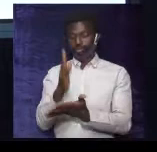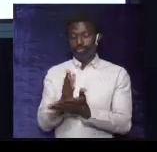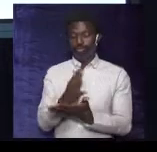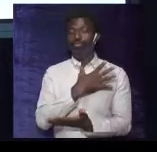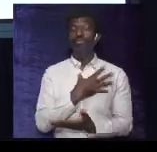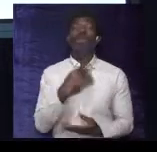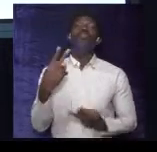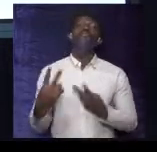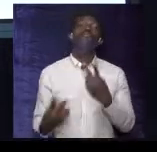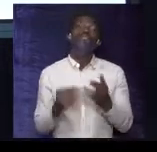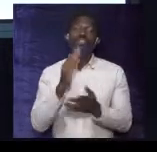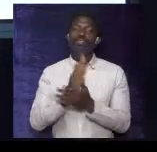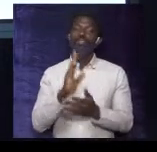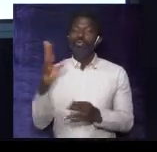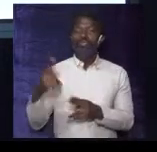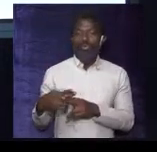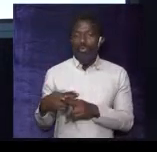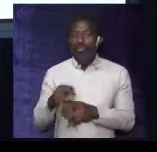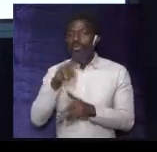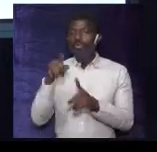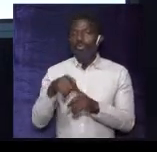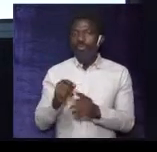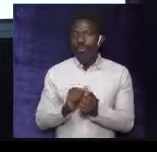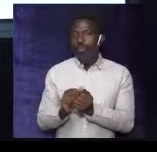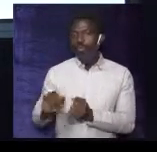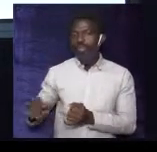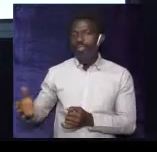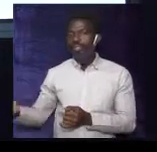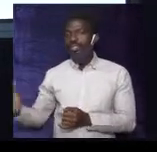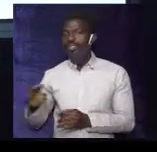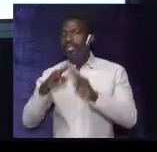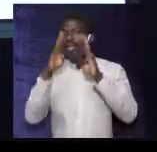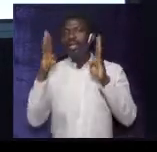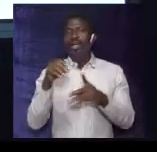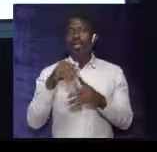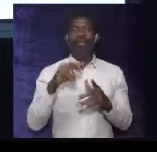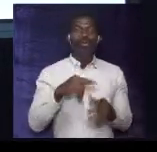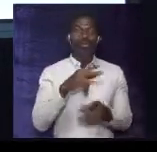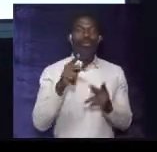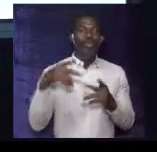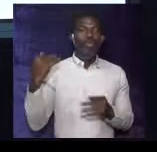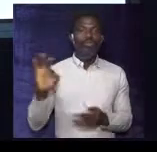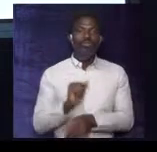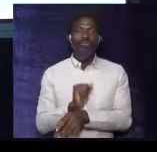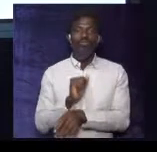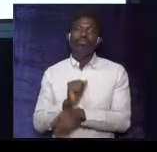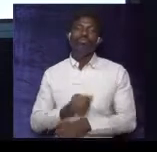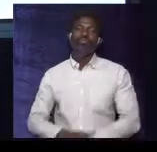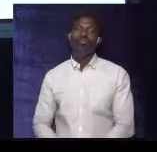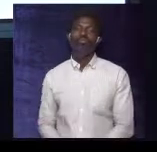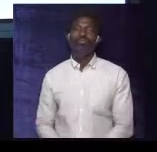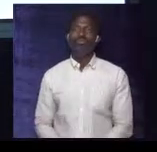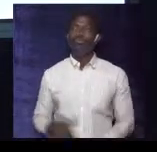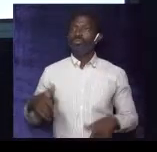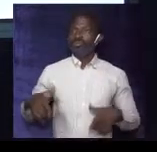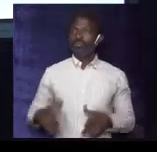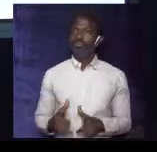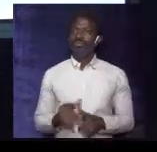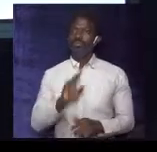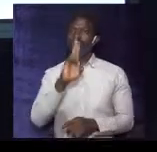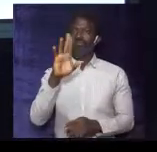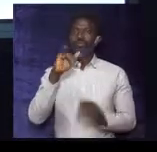or place of work. To stop and visit someone briefly when passing their